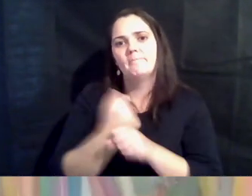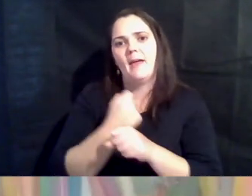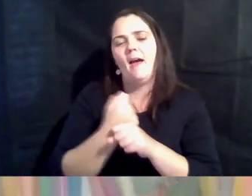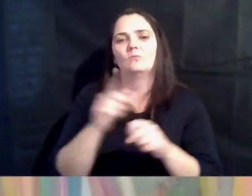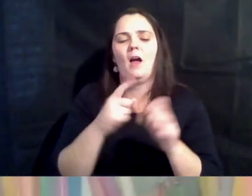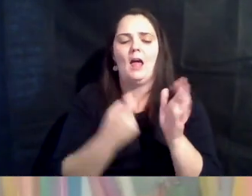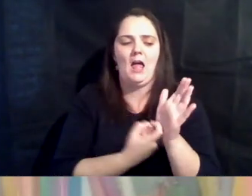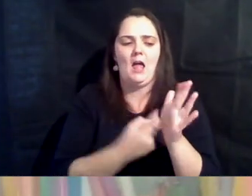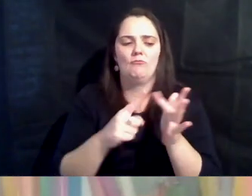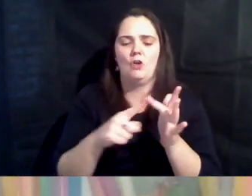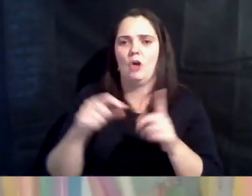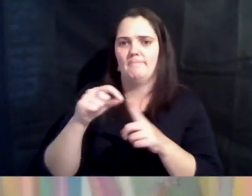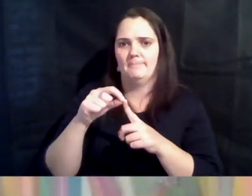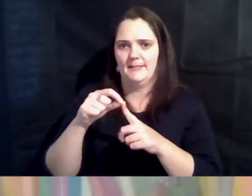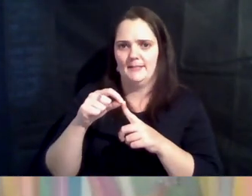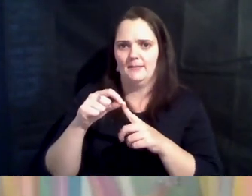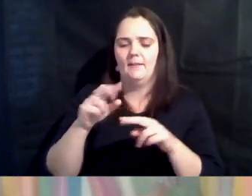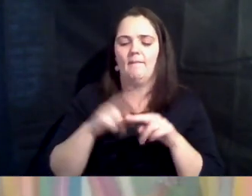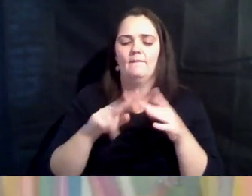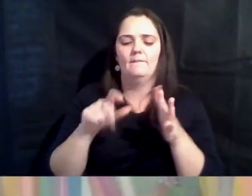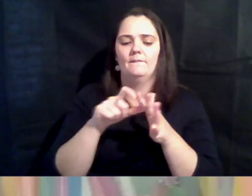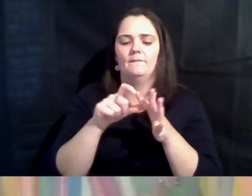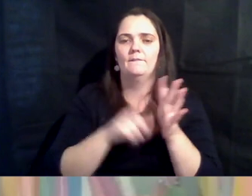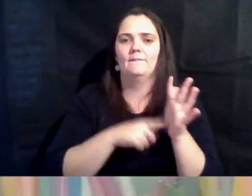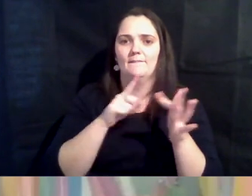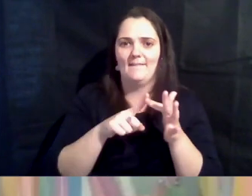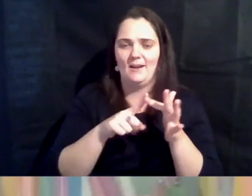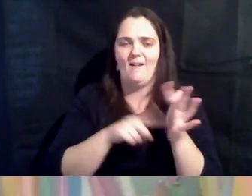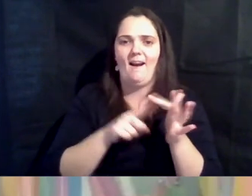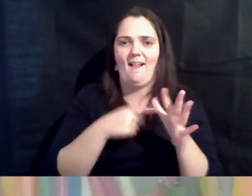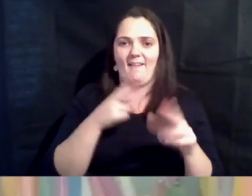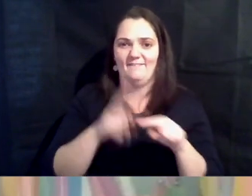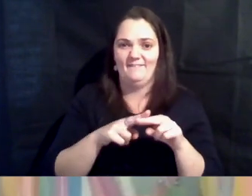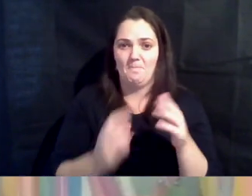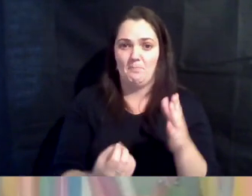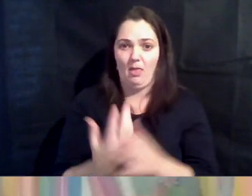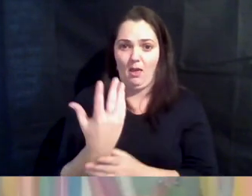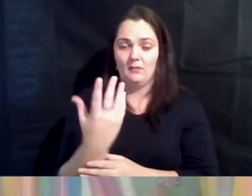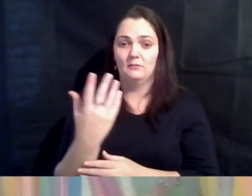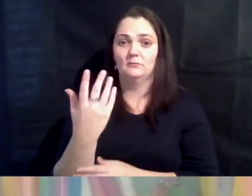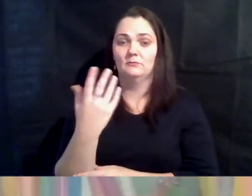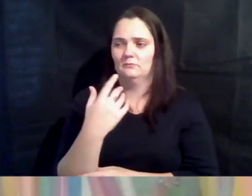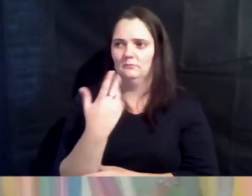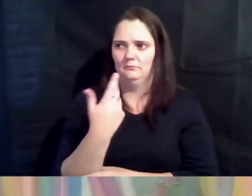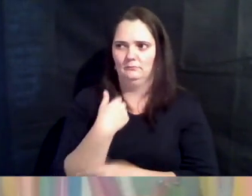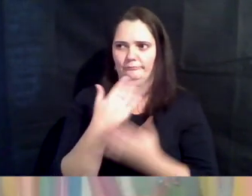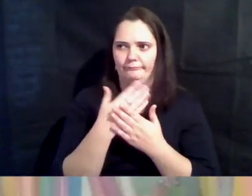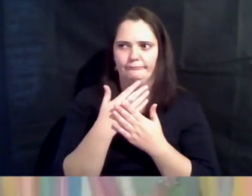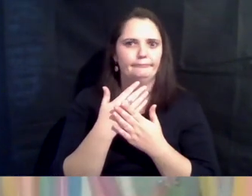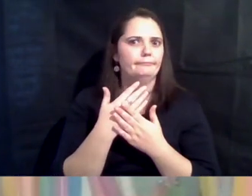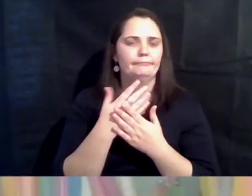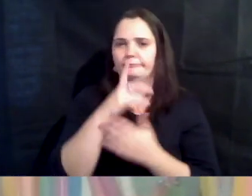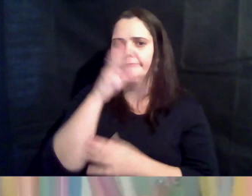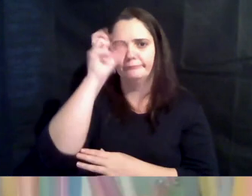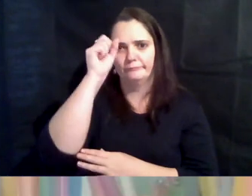didn't make it. Gosh, I'm trying to actually think what a fiddle leaf even looks like now. That's how long ago, because I'm not allowed to buy them